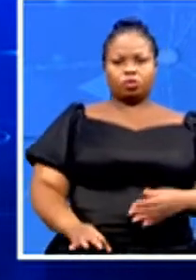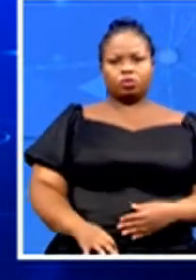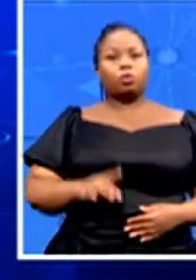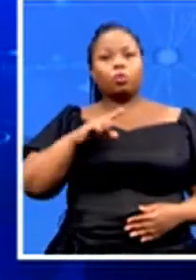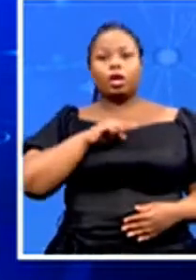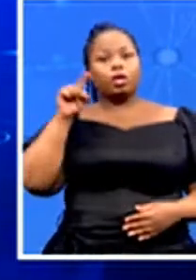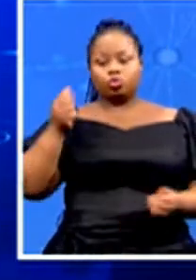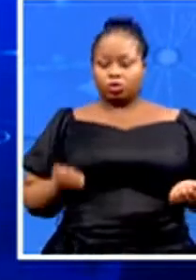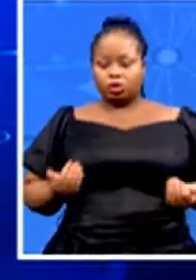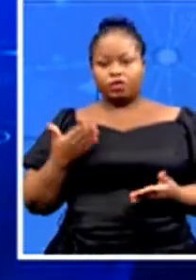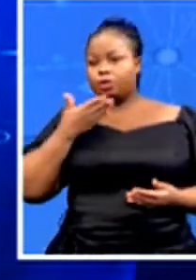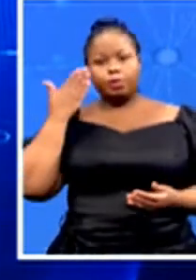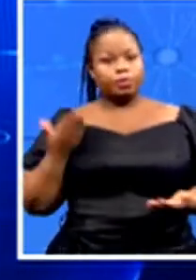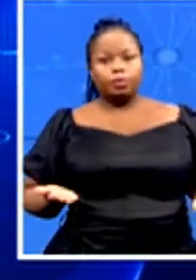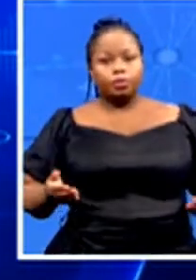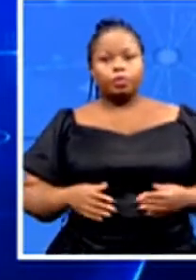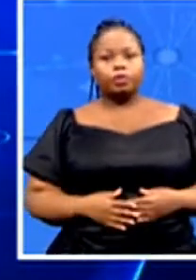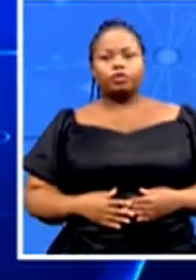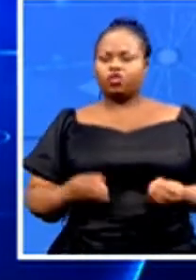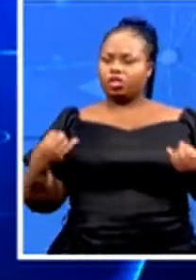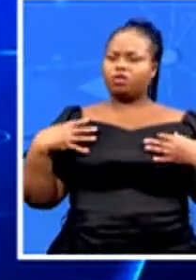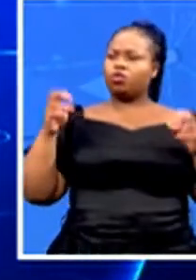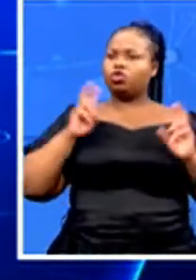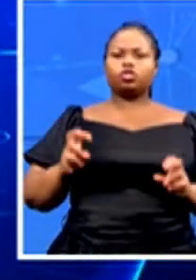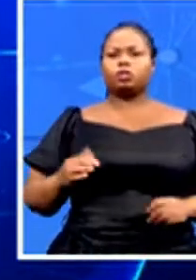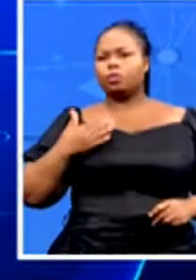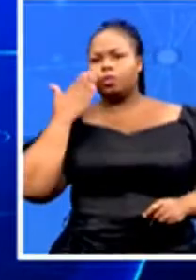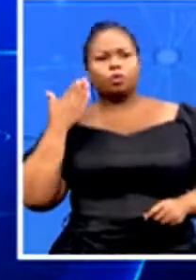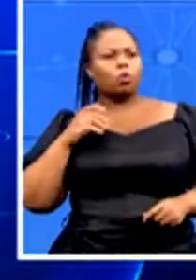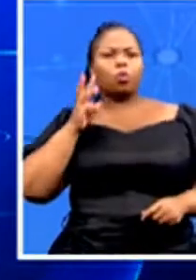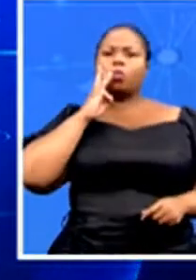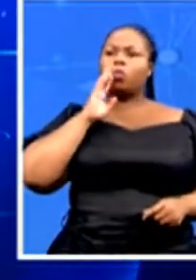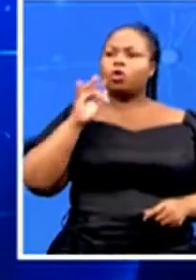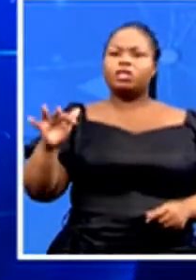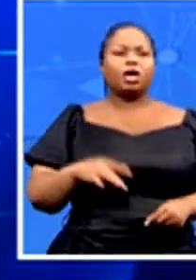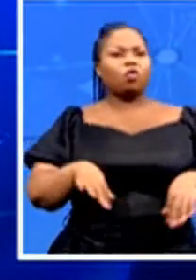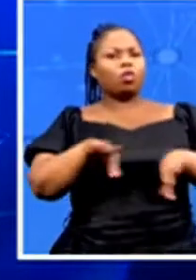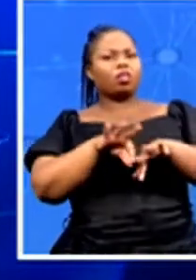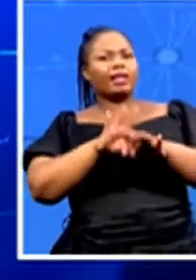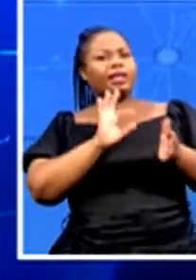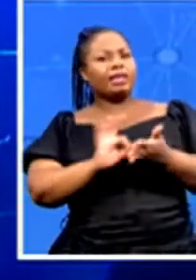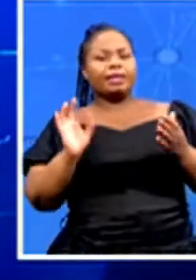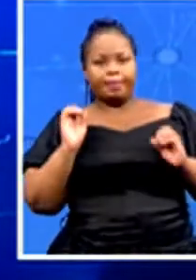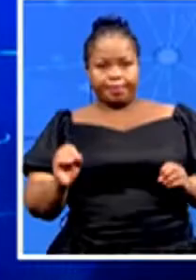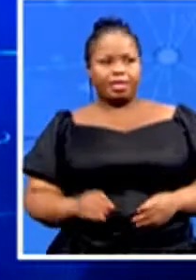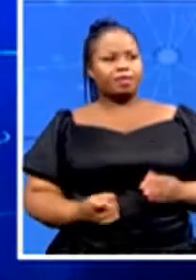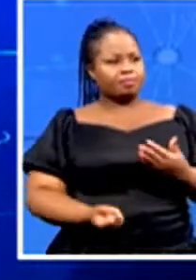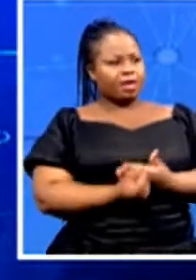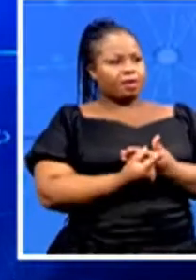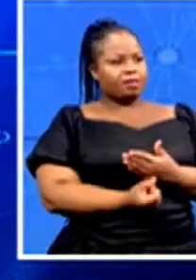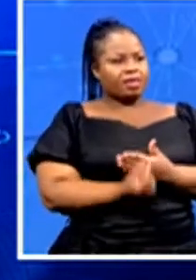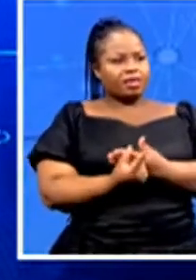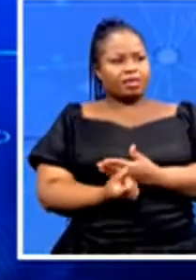provide electricity or water or refuse removal, etc. And you see a flare up of this service delivery protest towards the